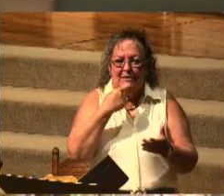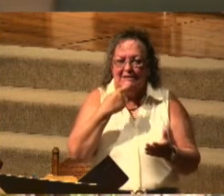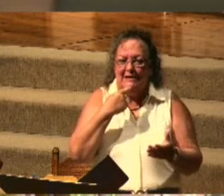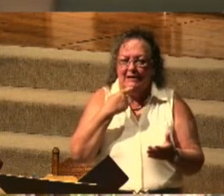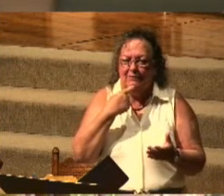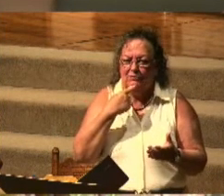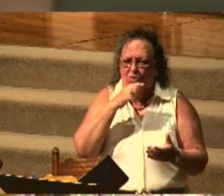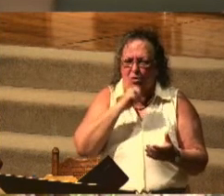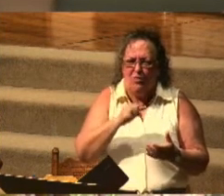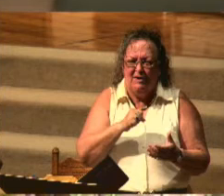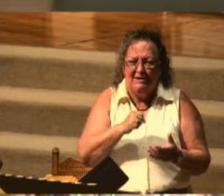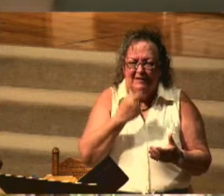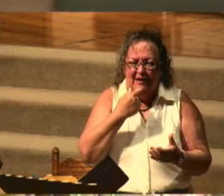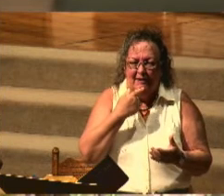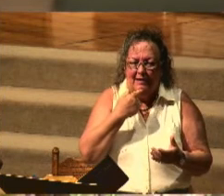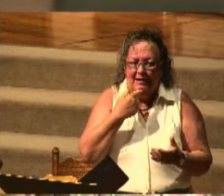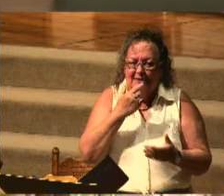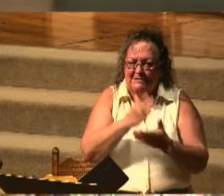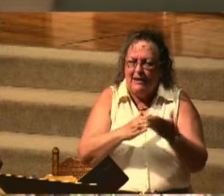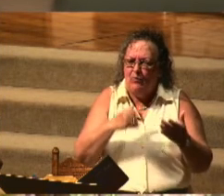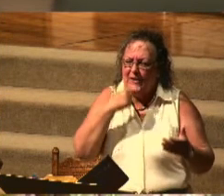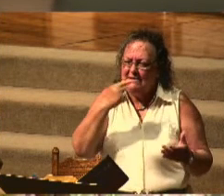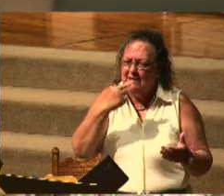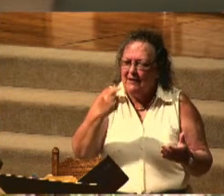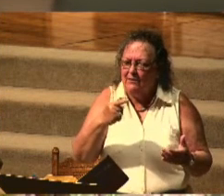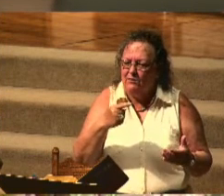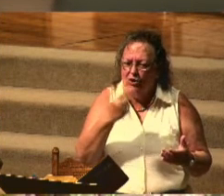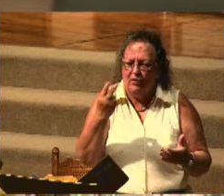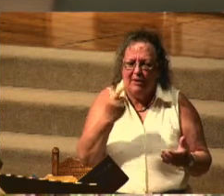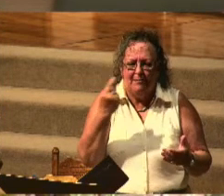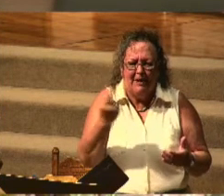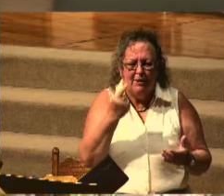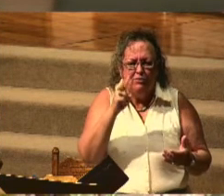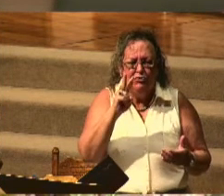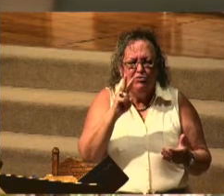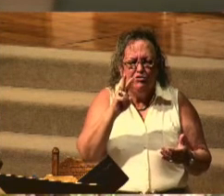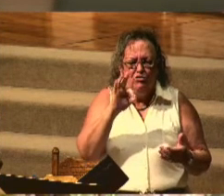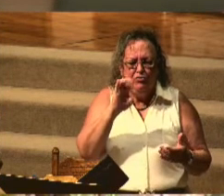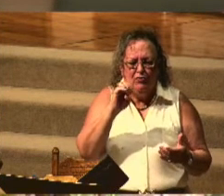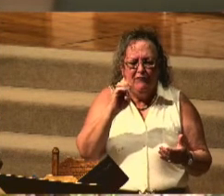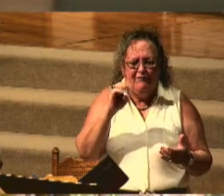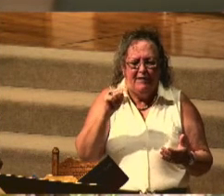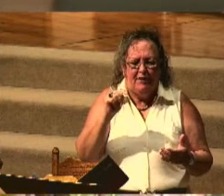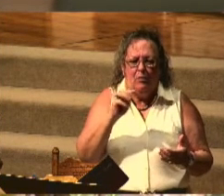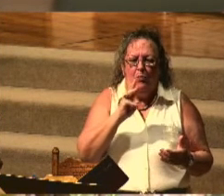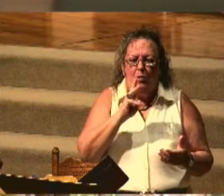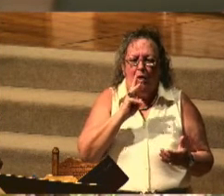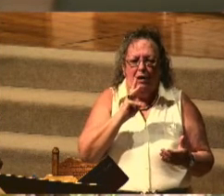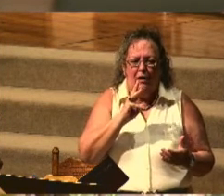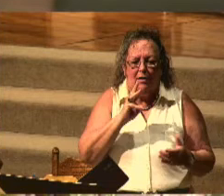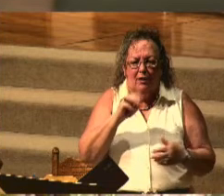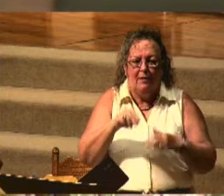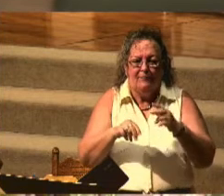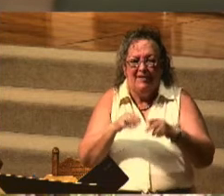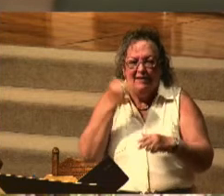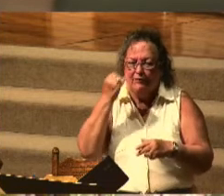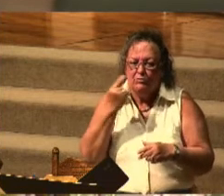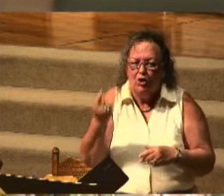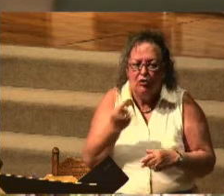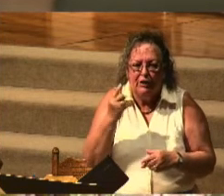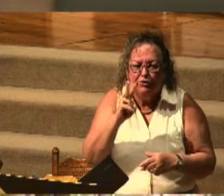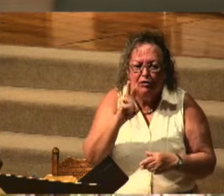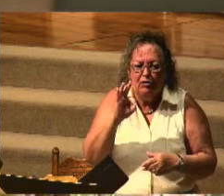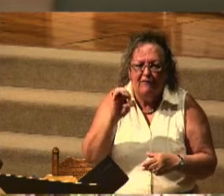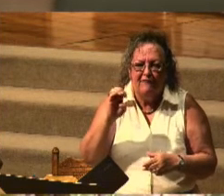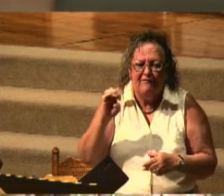ago. Said, well, somebody said there wasn't but 2 feet of water. They walked across. Well, if it wasn't but 2 feet of water, that's a